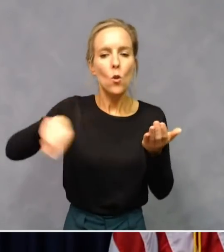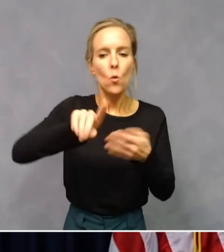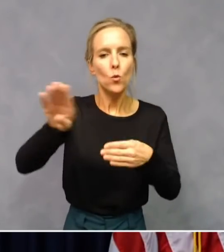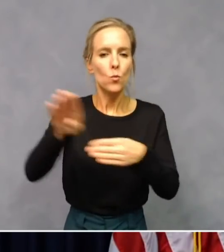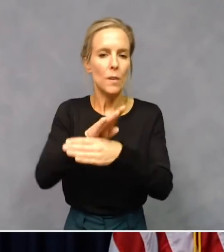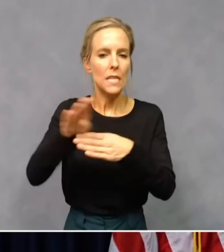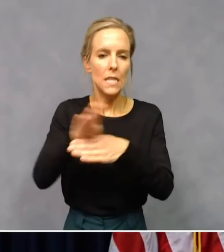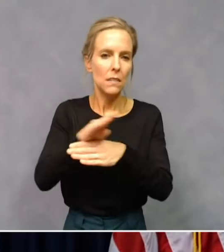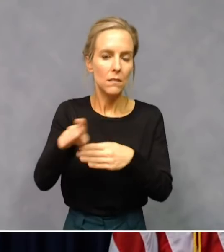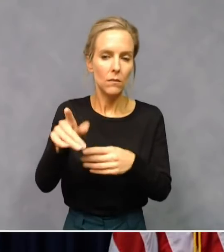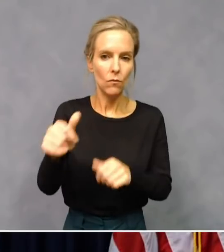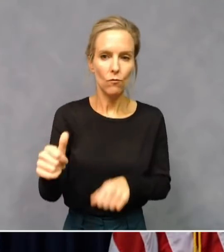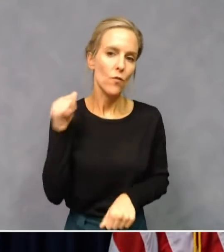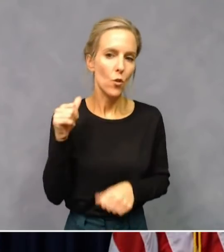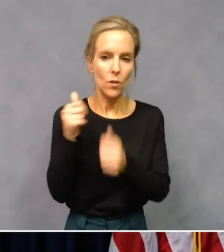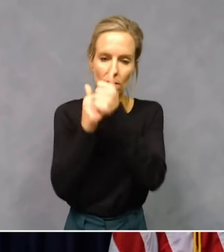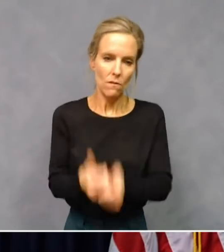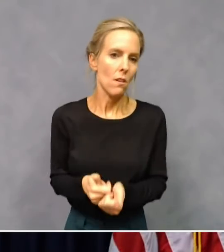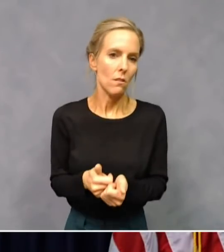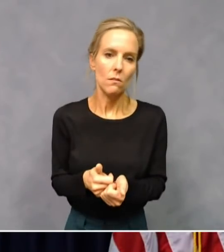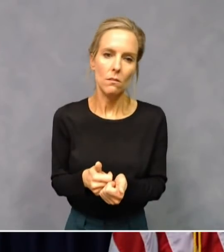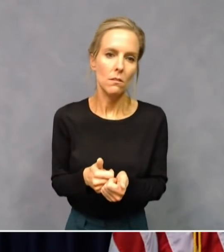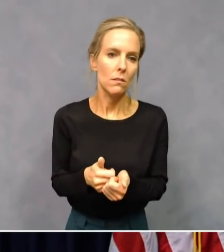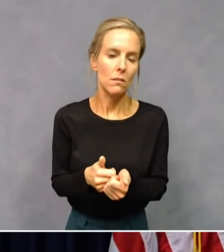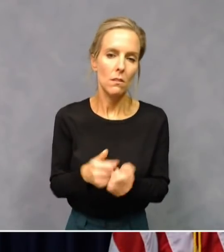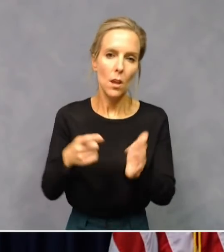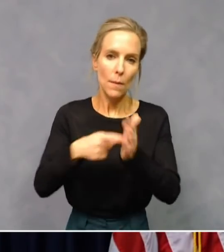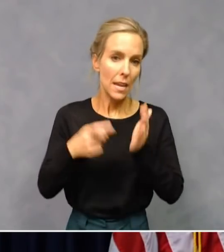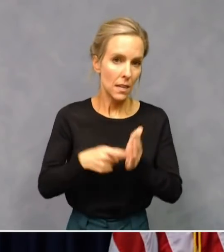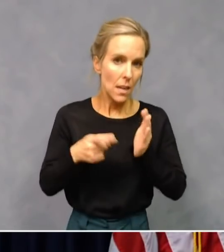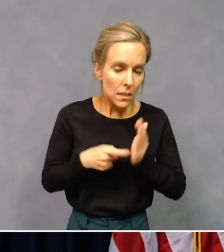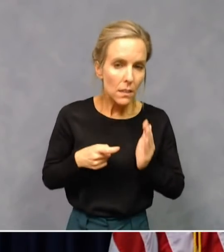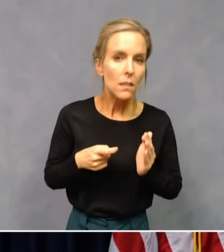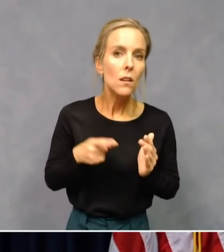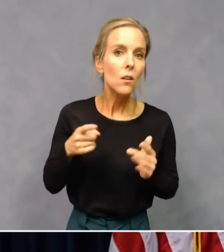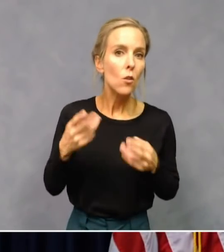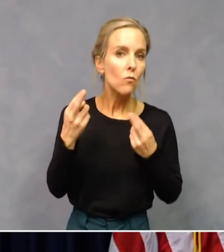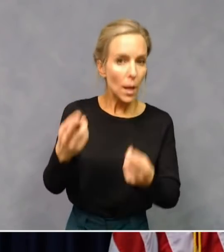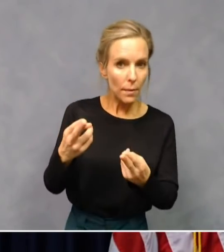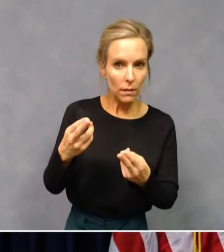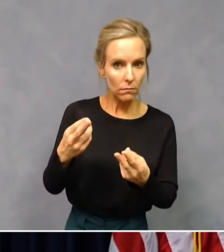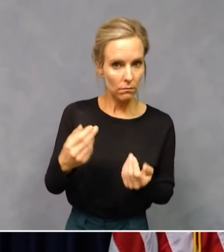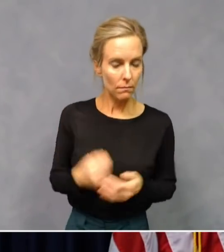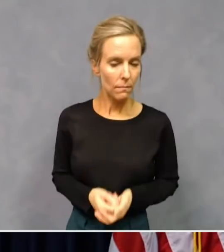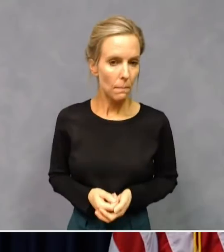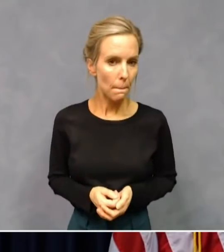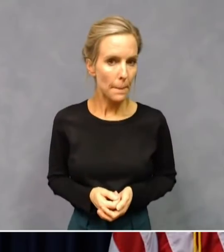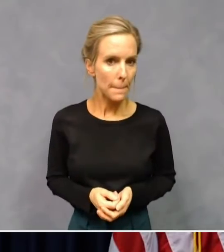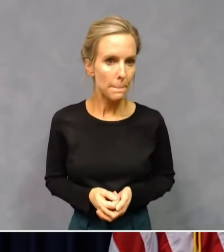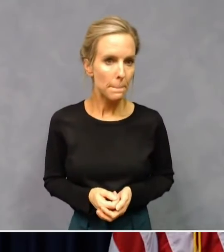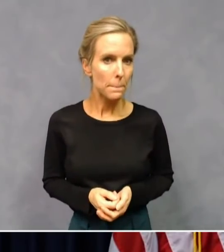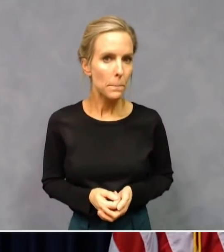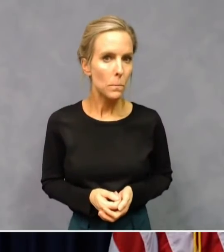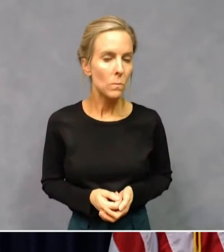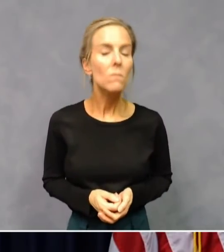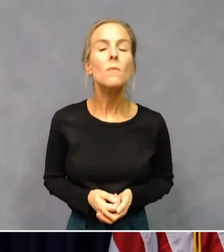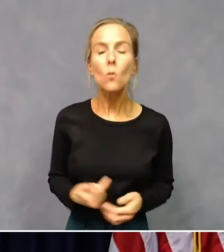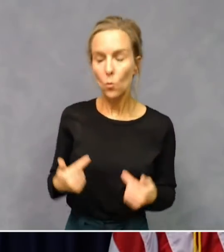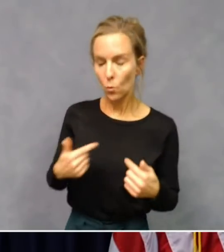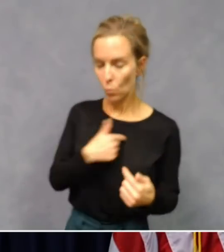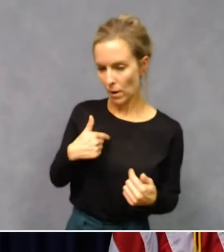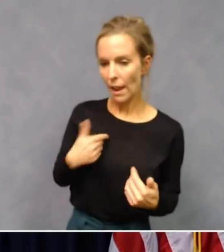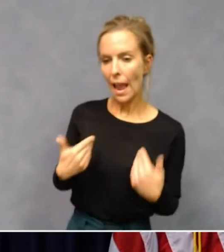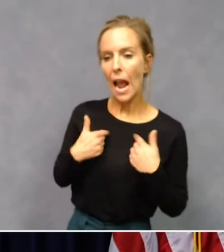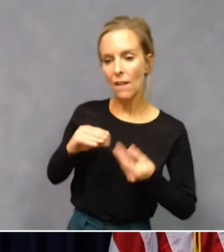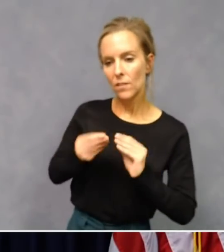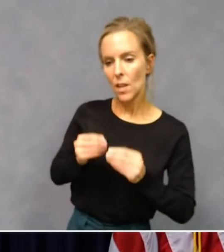not following the mandates and recommendations? We have those numbers from our labor